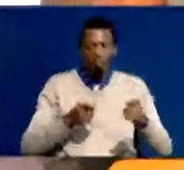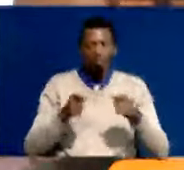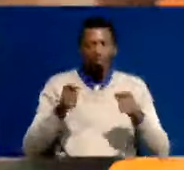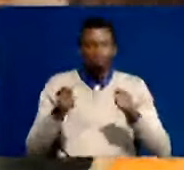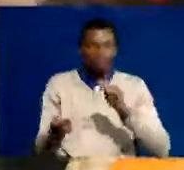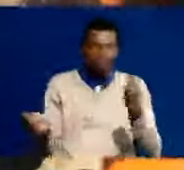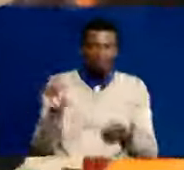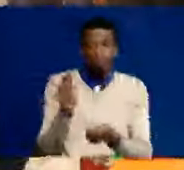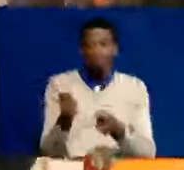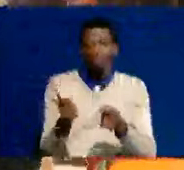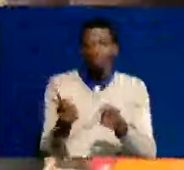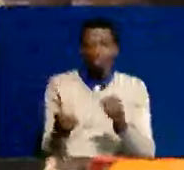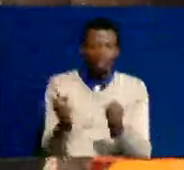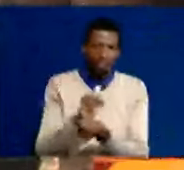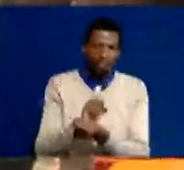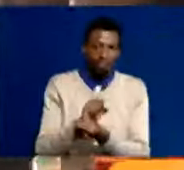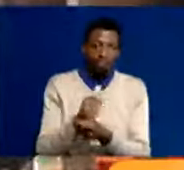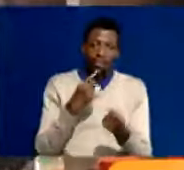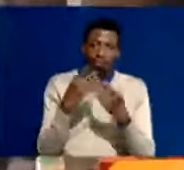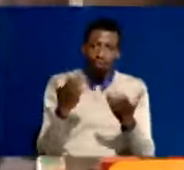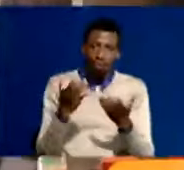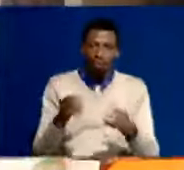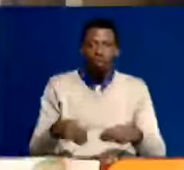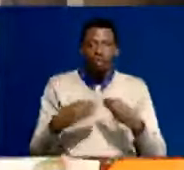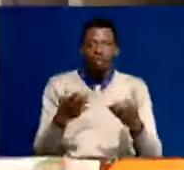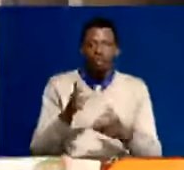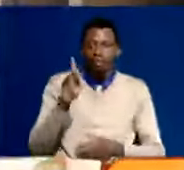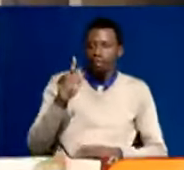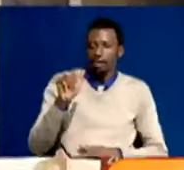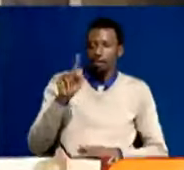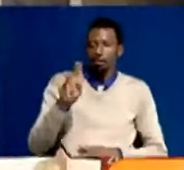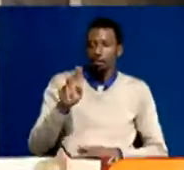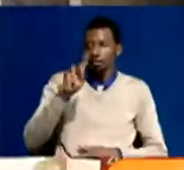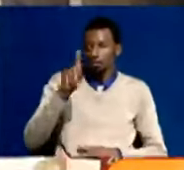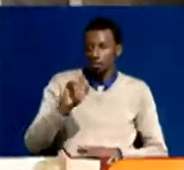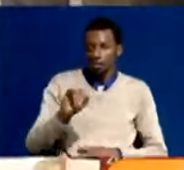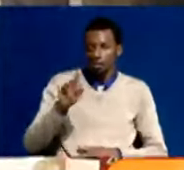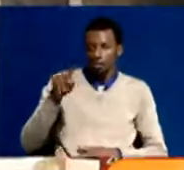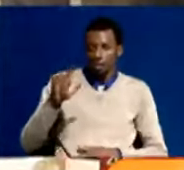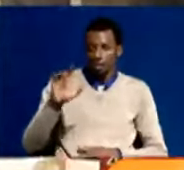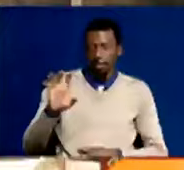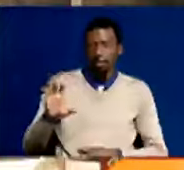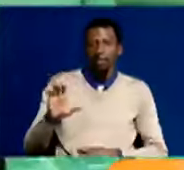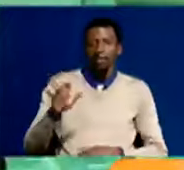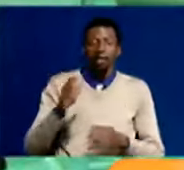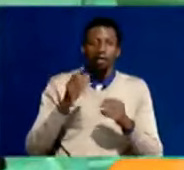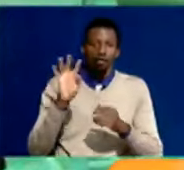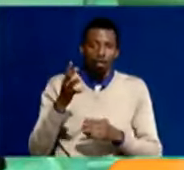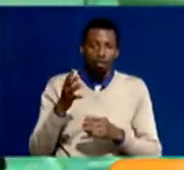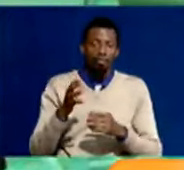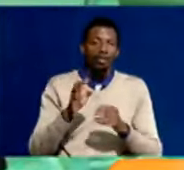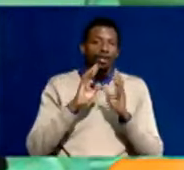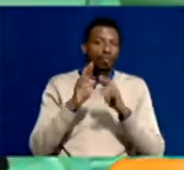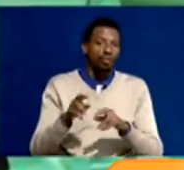was speaking during the release of Kakuzi PLC's fourth Environmental, Social and Governance Report. The